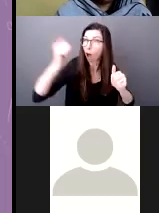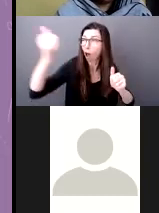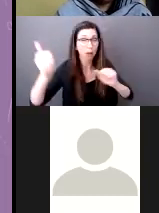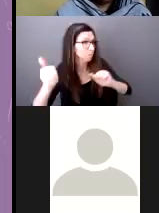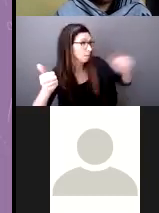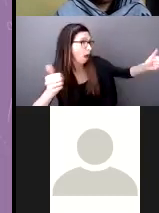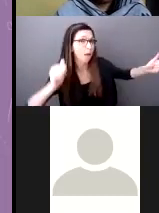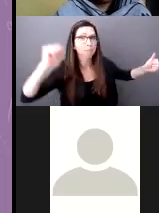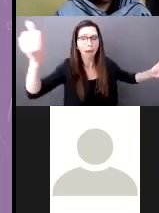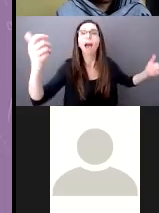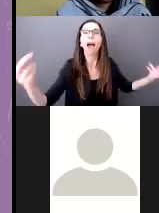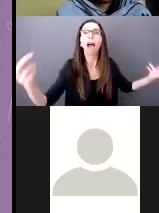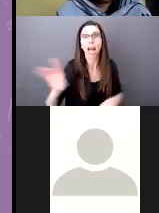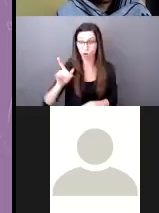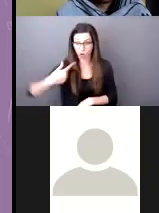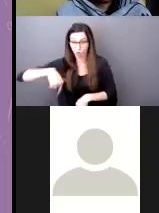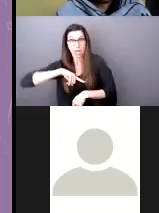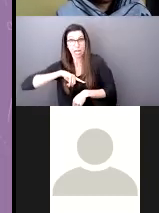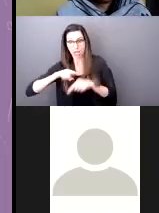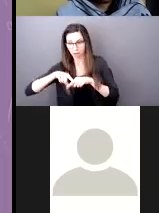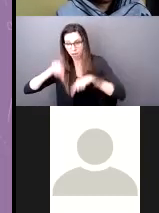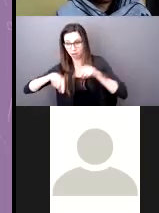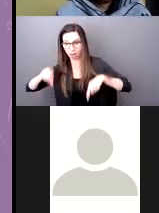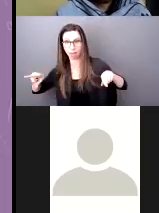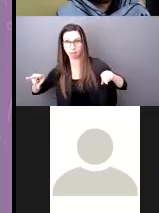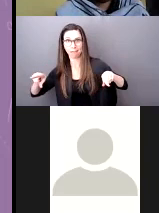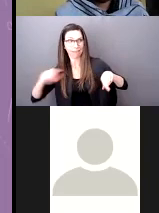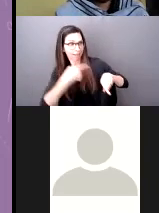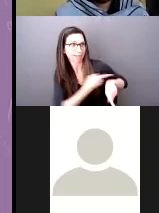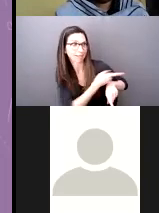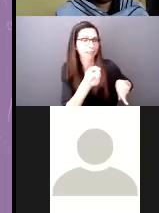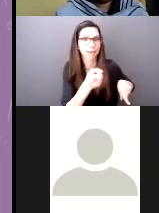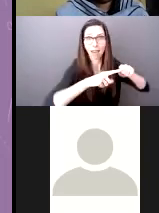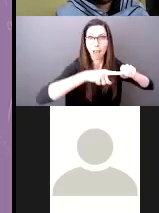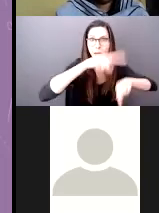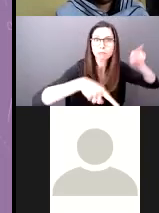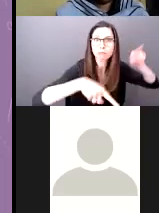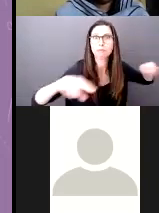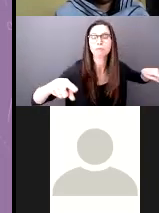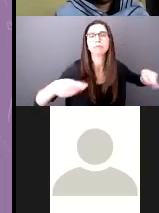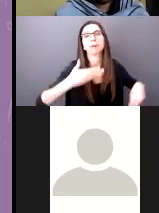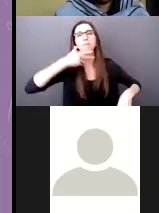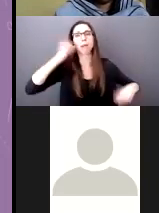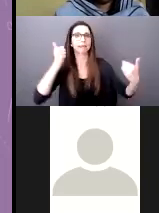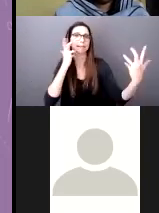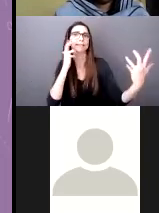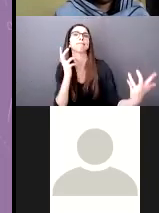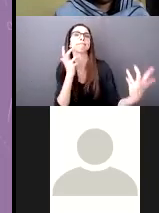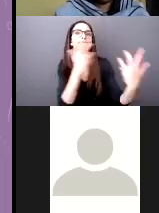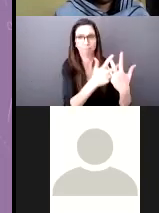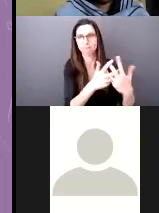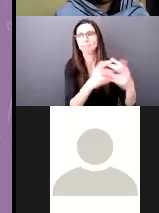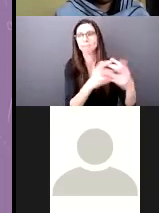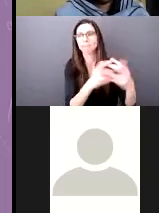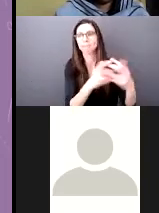appreciate some of the additional barriers to accessing services and equity issues that some of the callers are